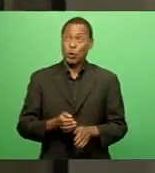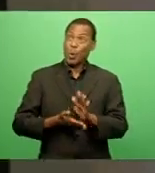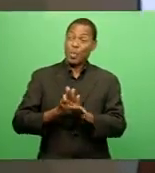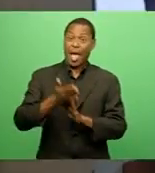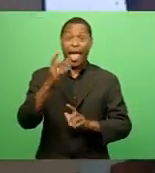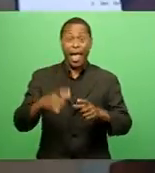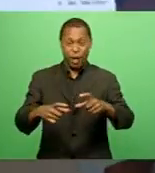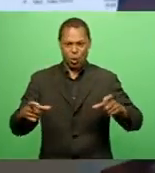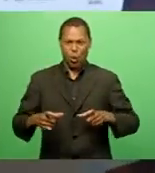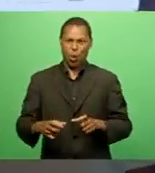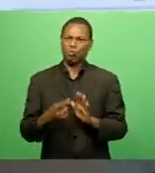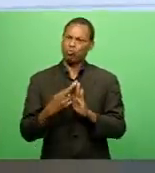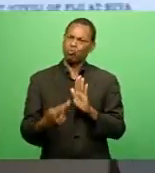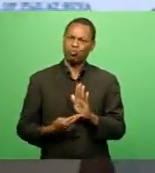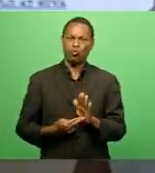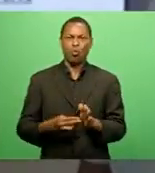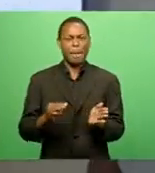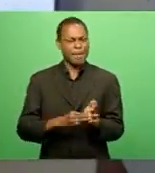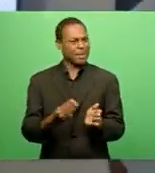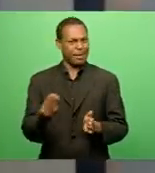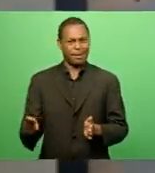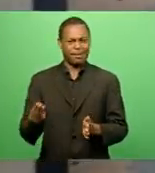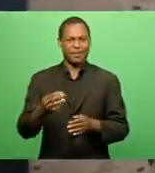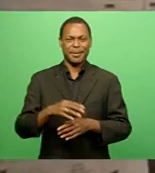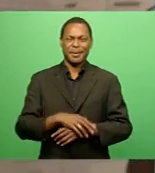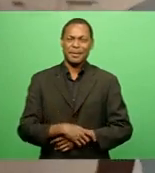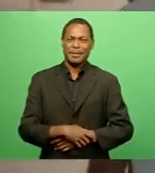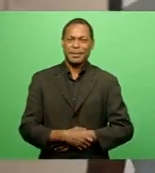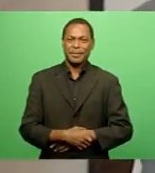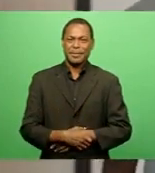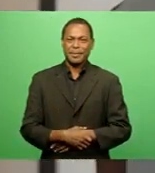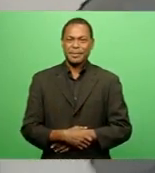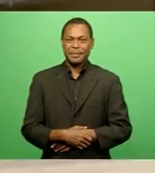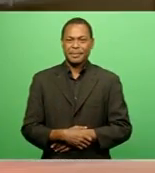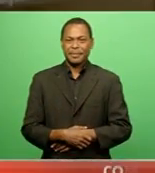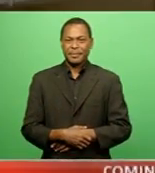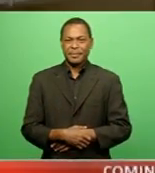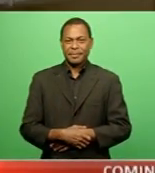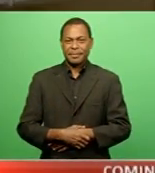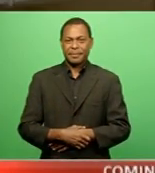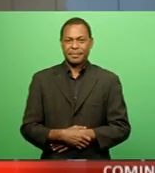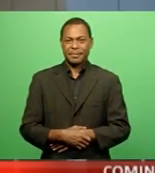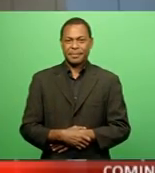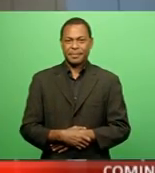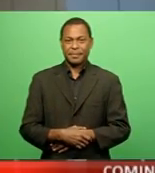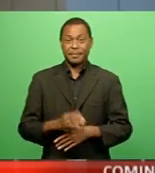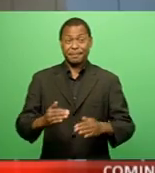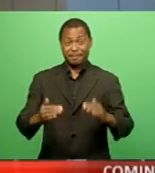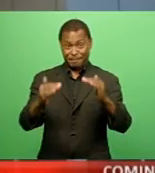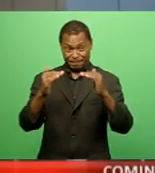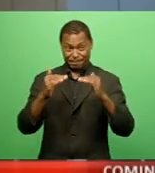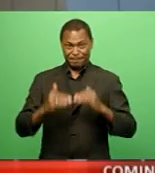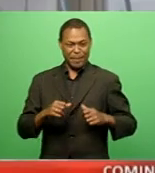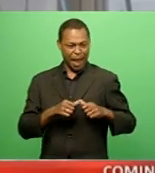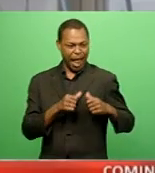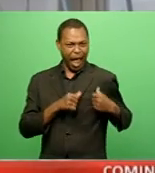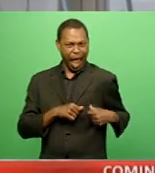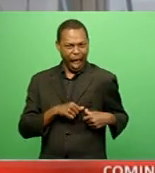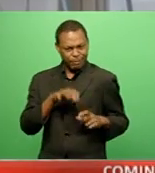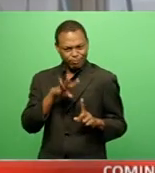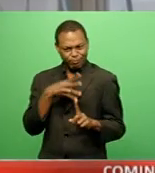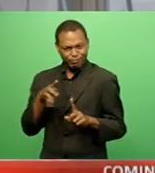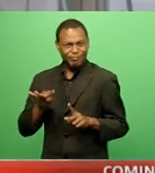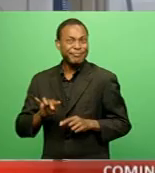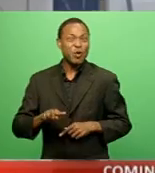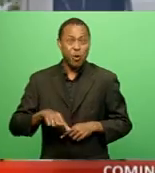make a ruling on Monday. Pranita Prakash, FBC News. Up ahead, heart screening continues.